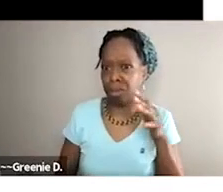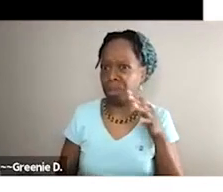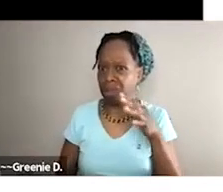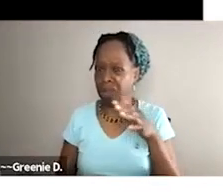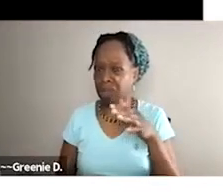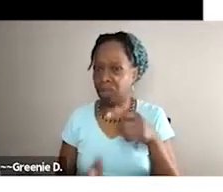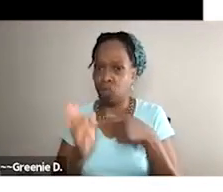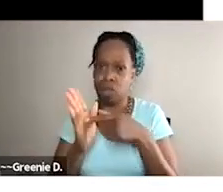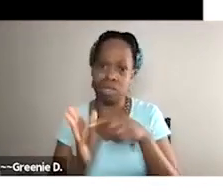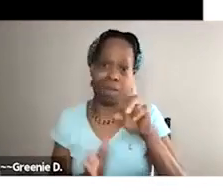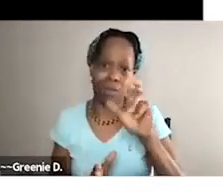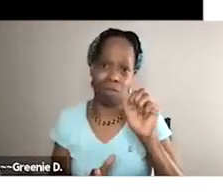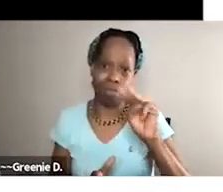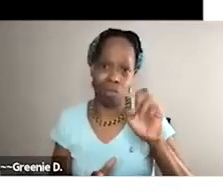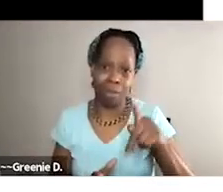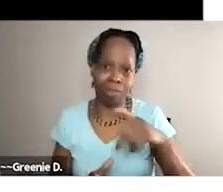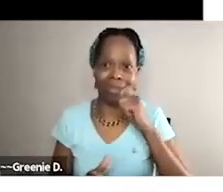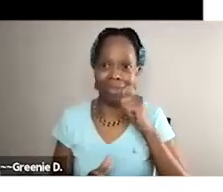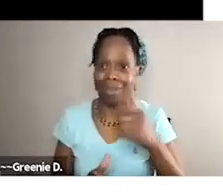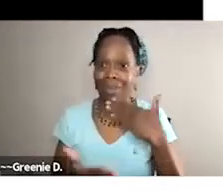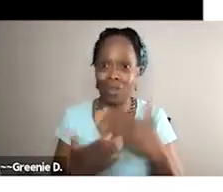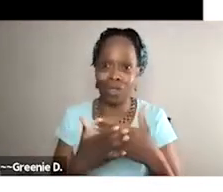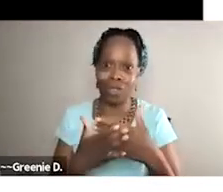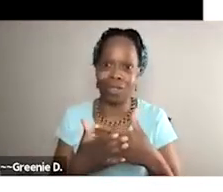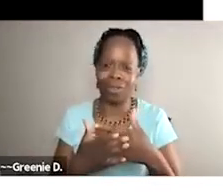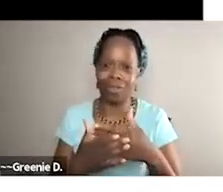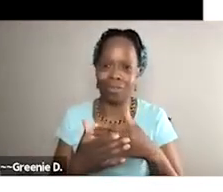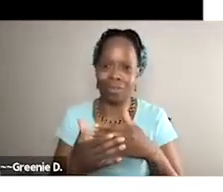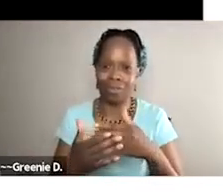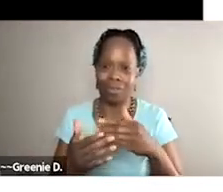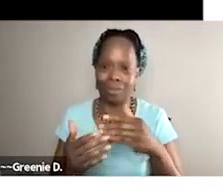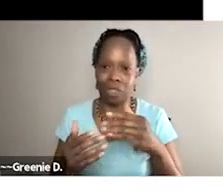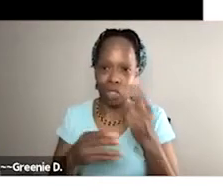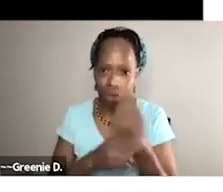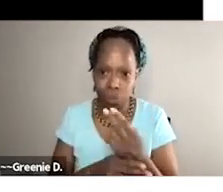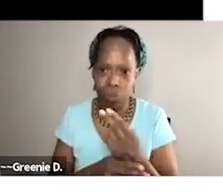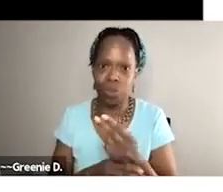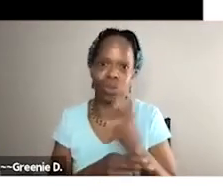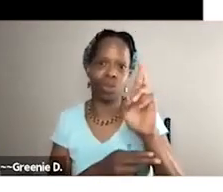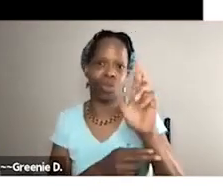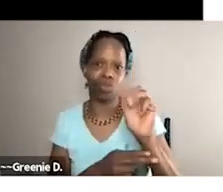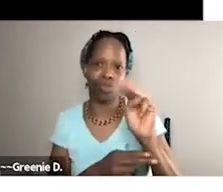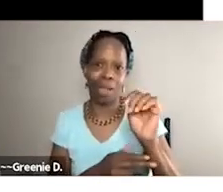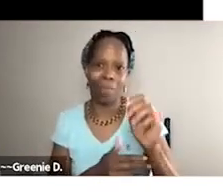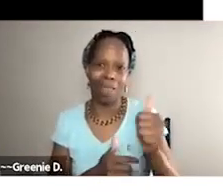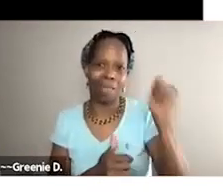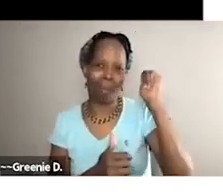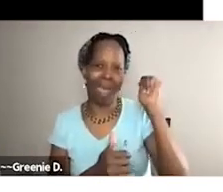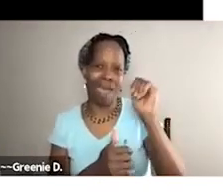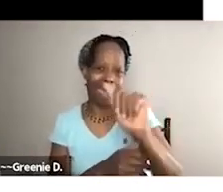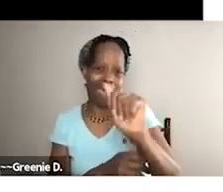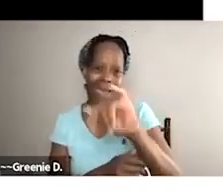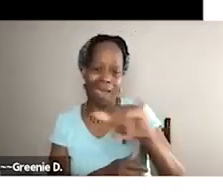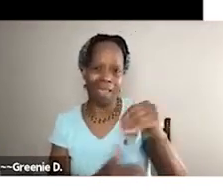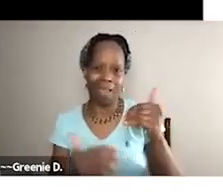not up to code, ramps that are in a back alley next to a garbage dumpster, a service elevator that's dingy